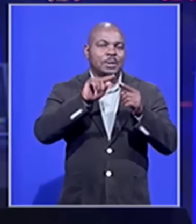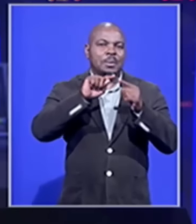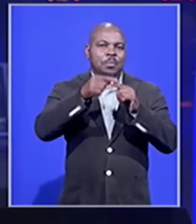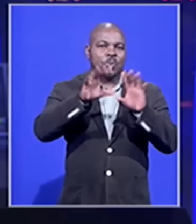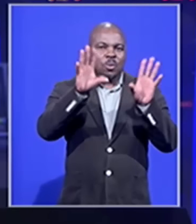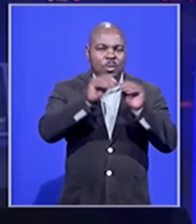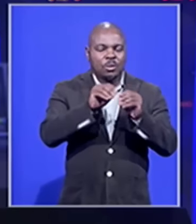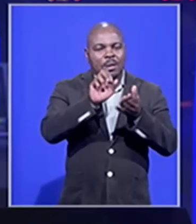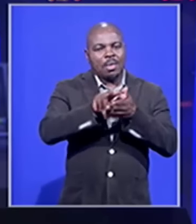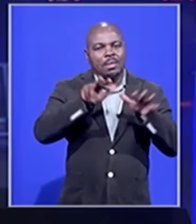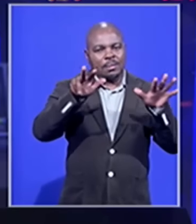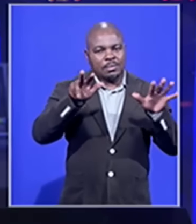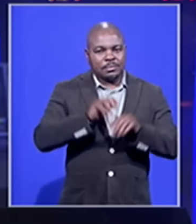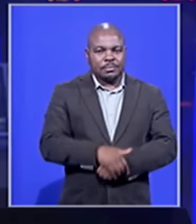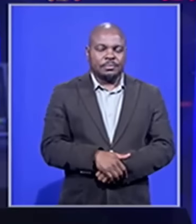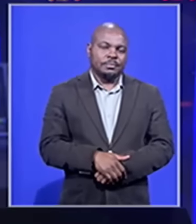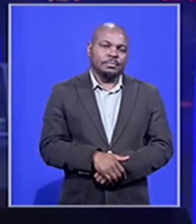18.